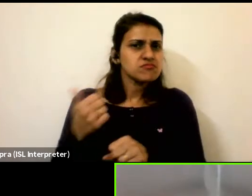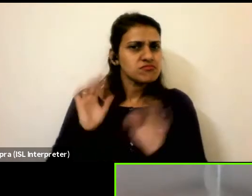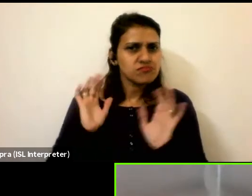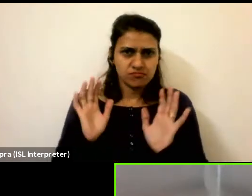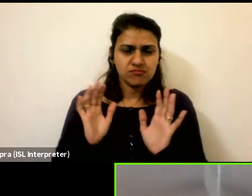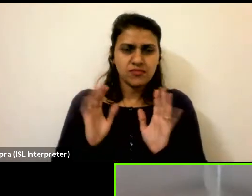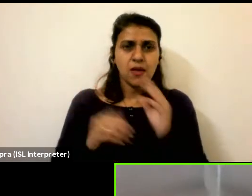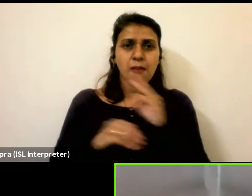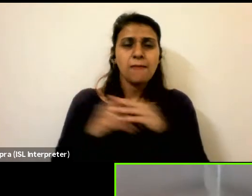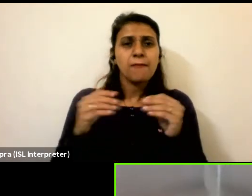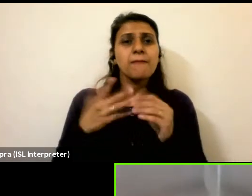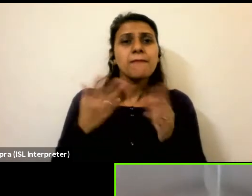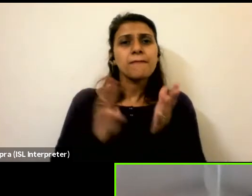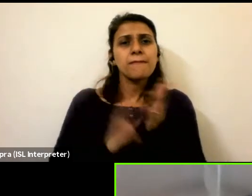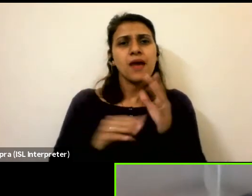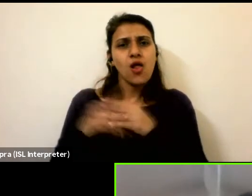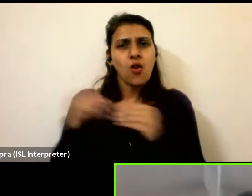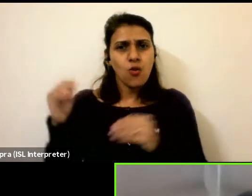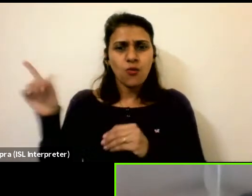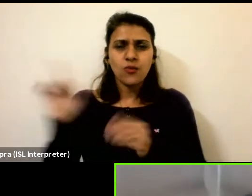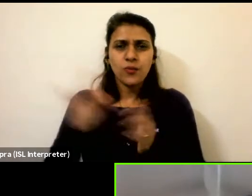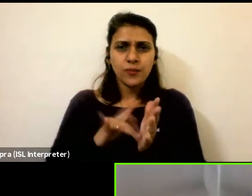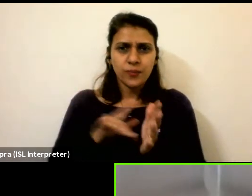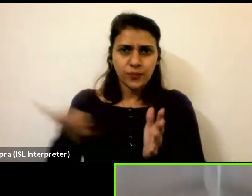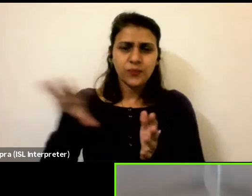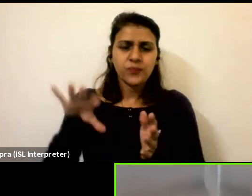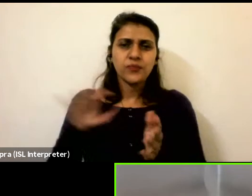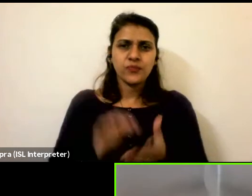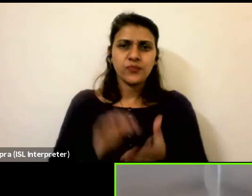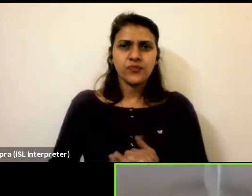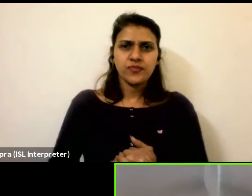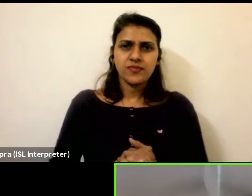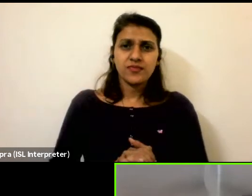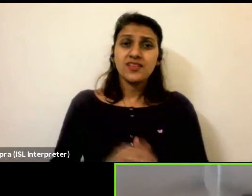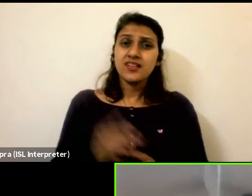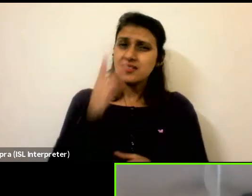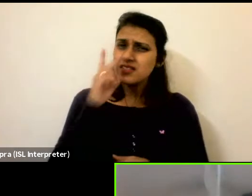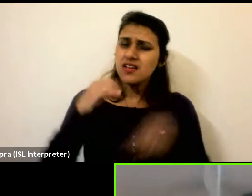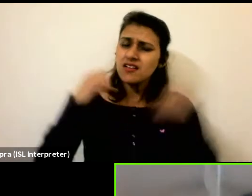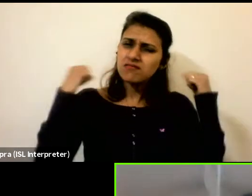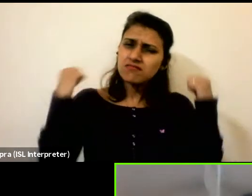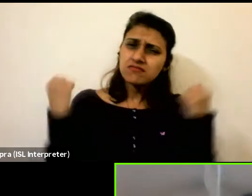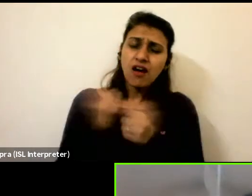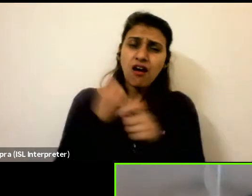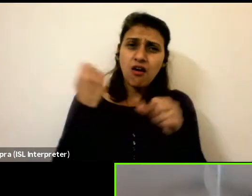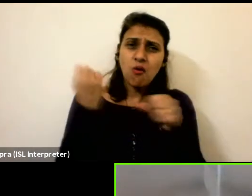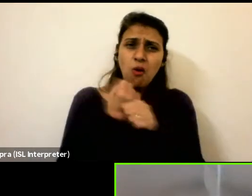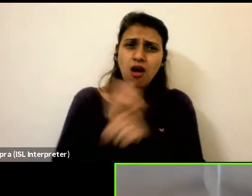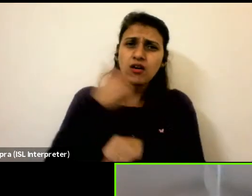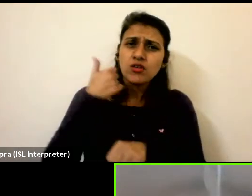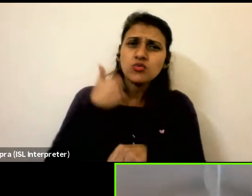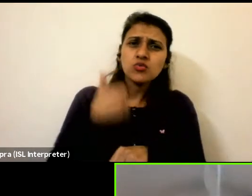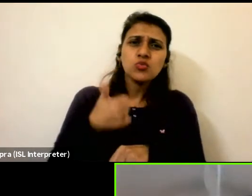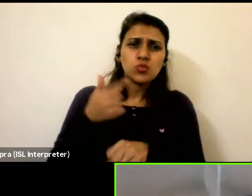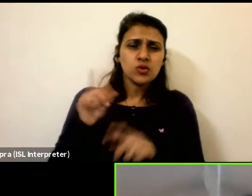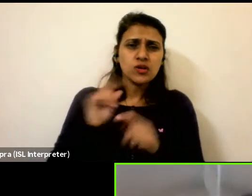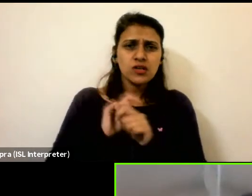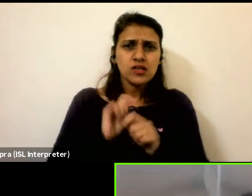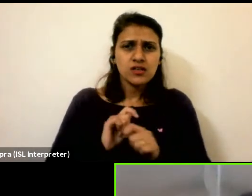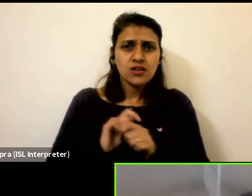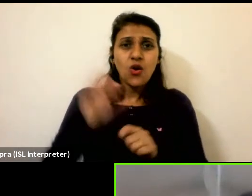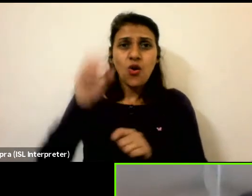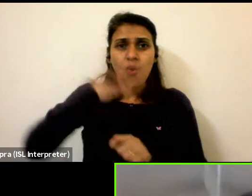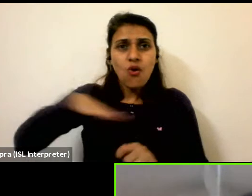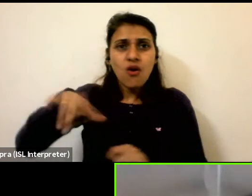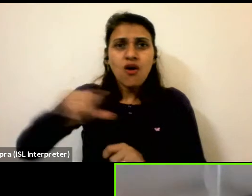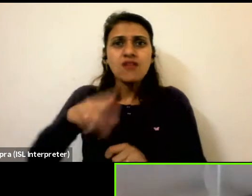from Bangalore. And I was really over the moon because, look at the potential these people had, and look at what the organization